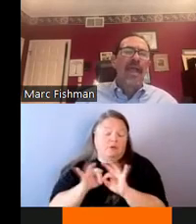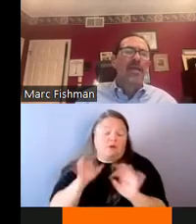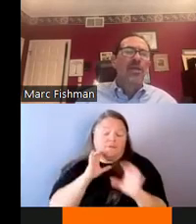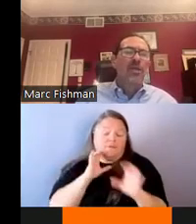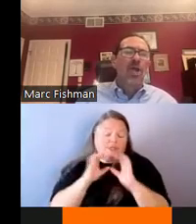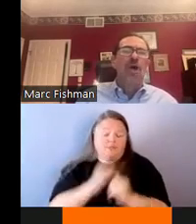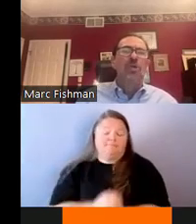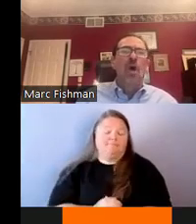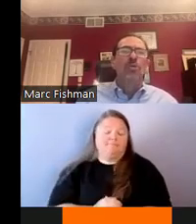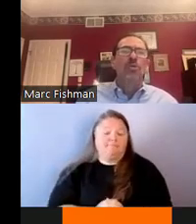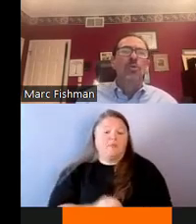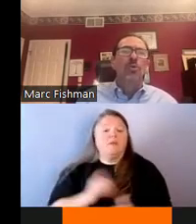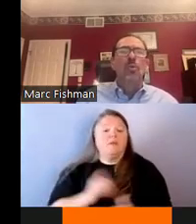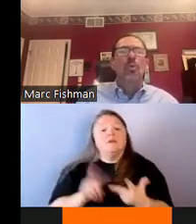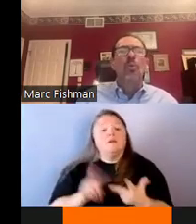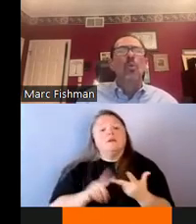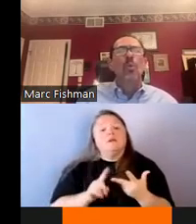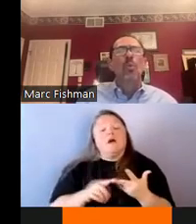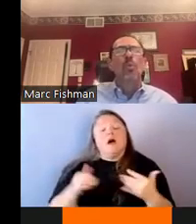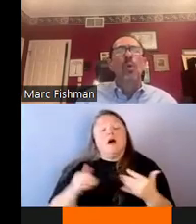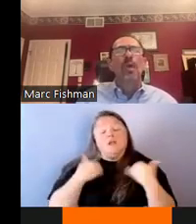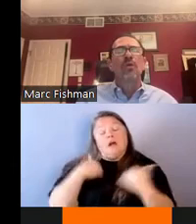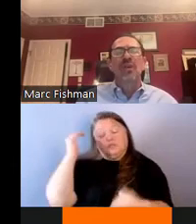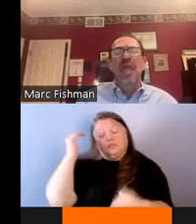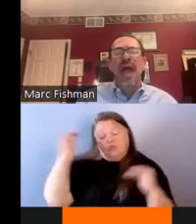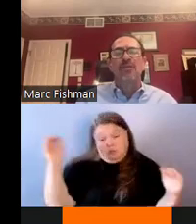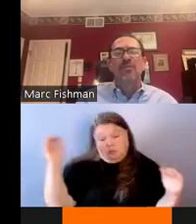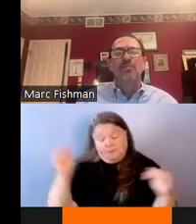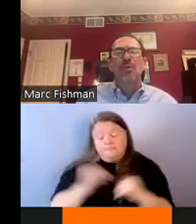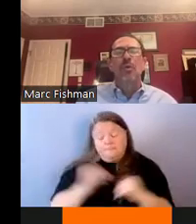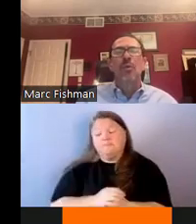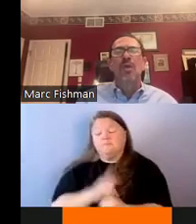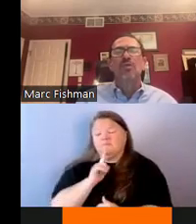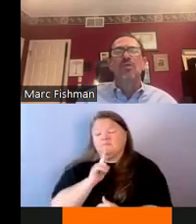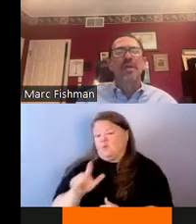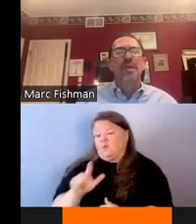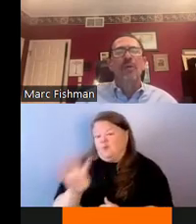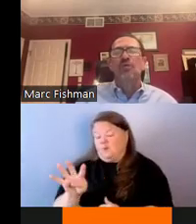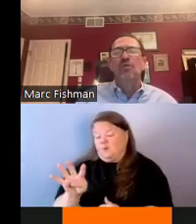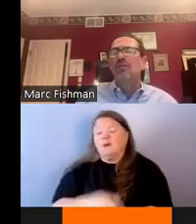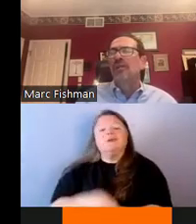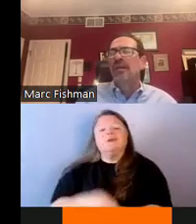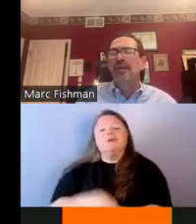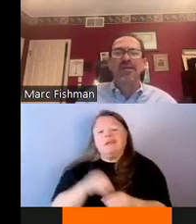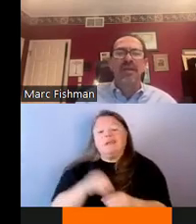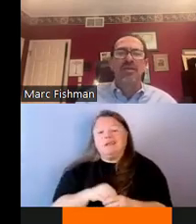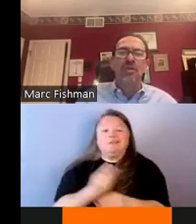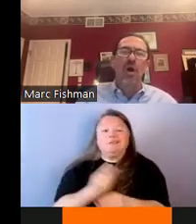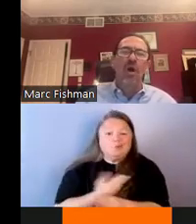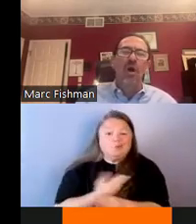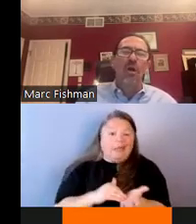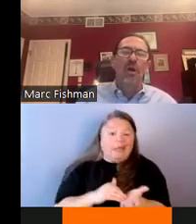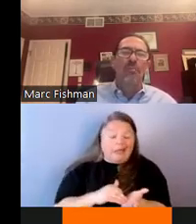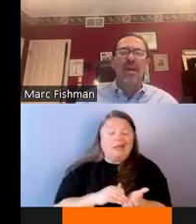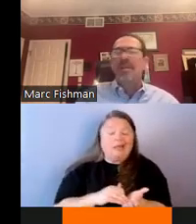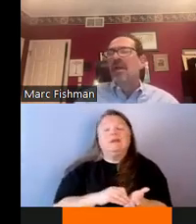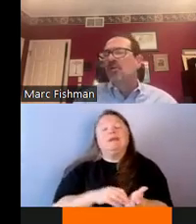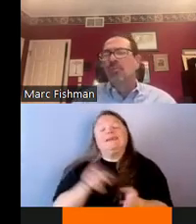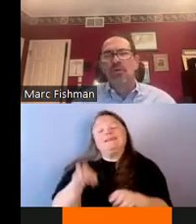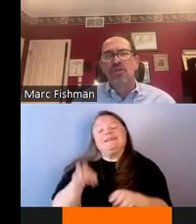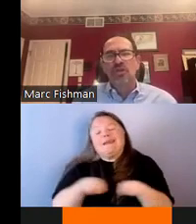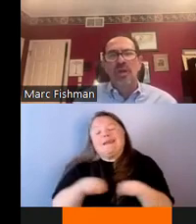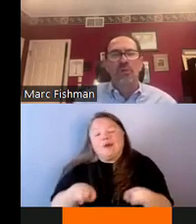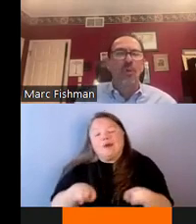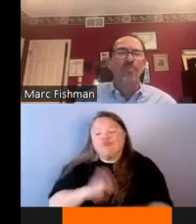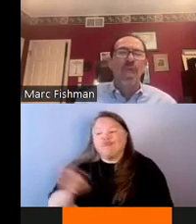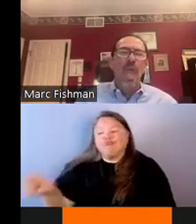Or a young adult in relapse who has been couch surfing and living in his car, maybe